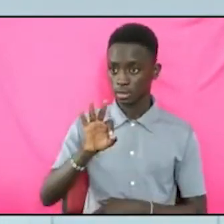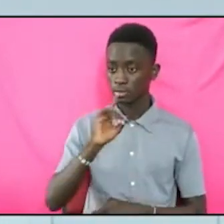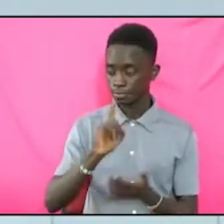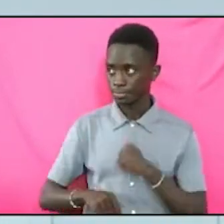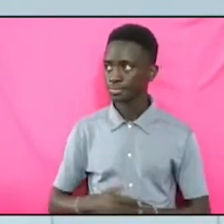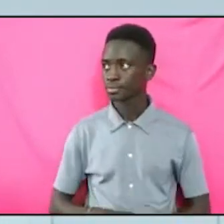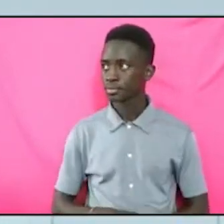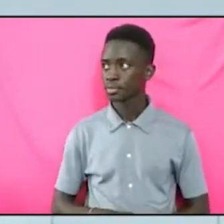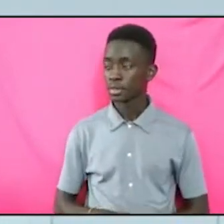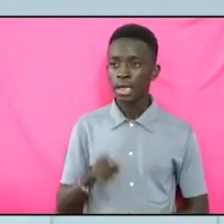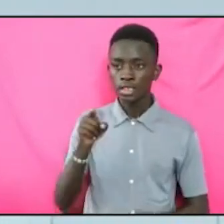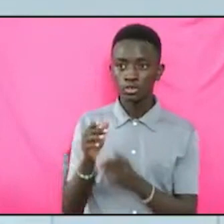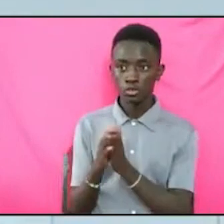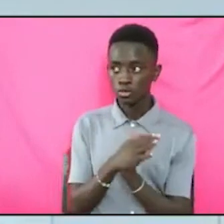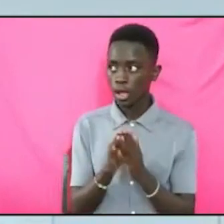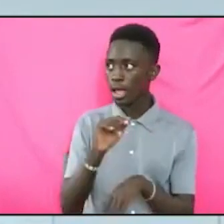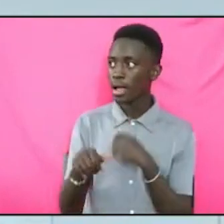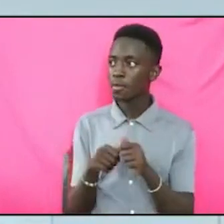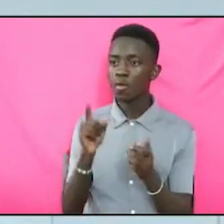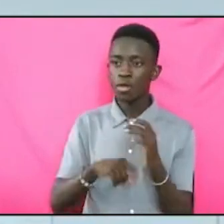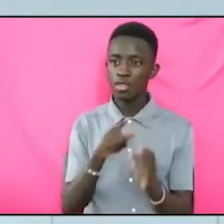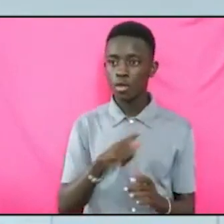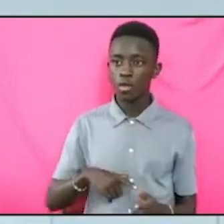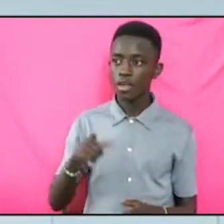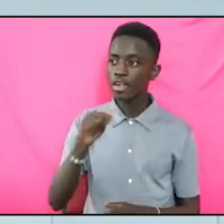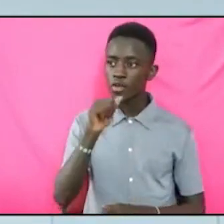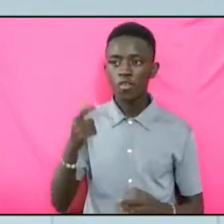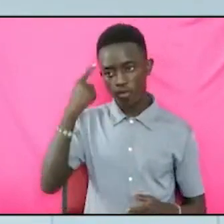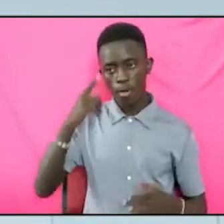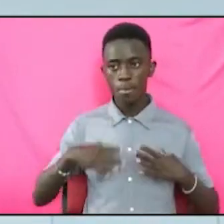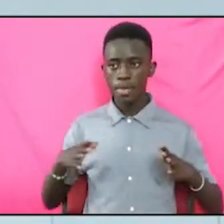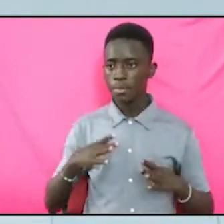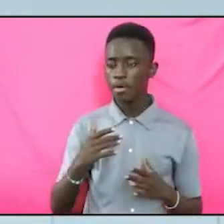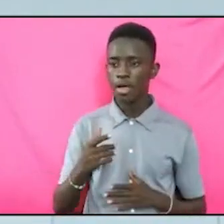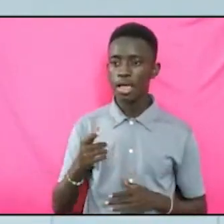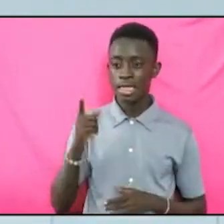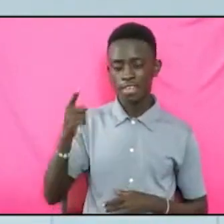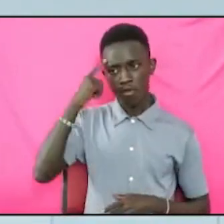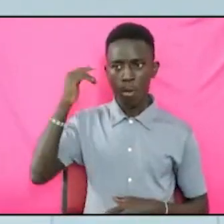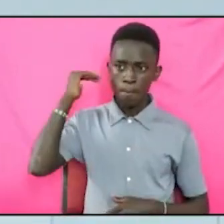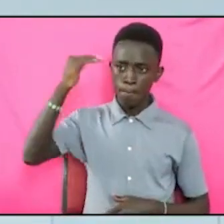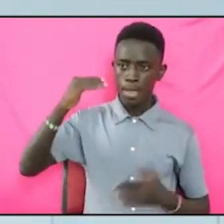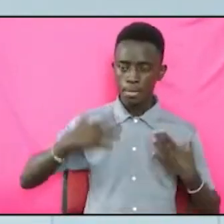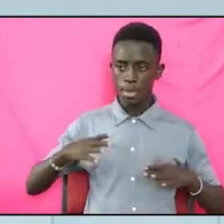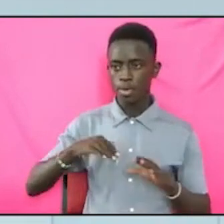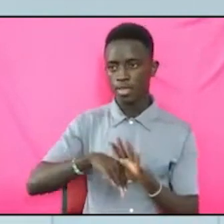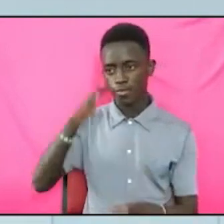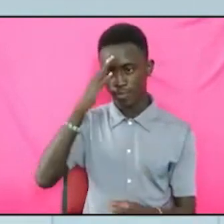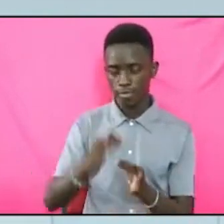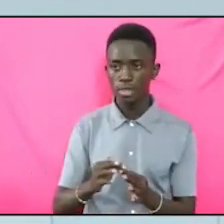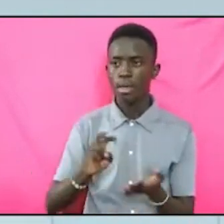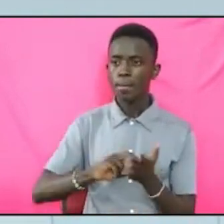where the rubber meets the road. This is not for the babies in faith. These are for adults in faith. Agents